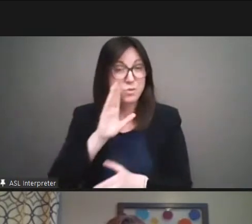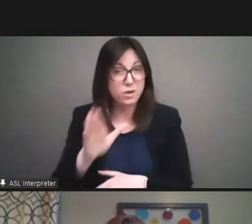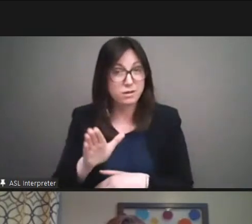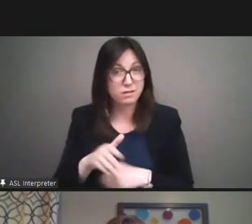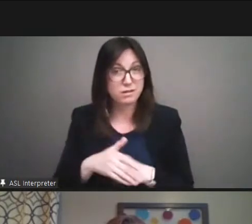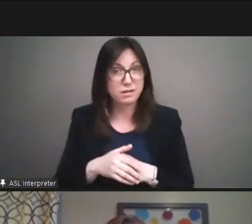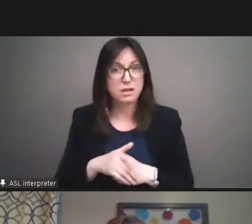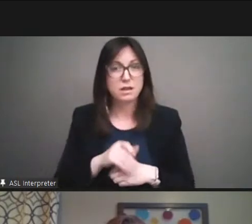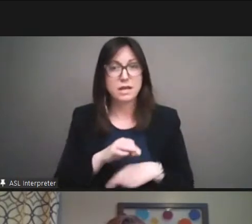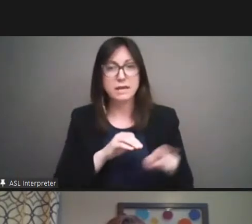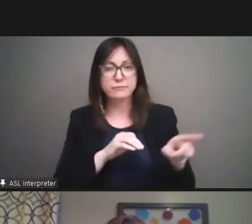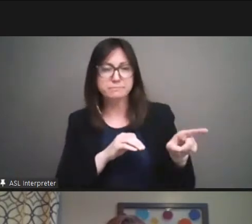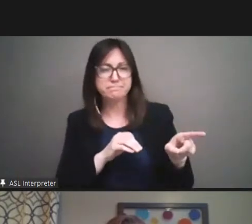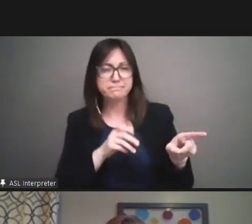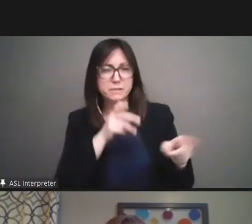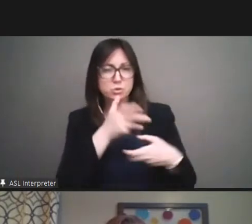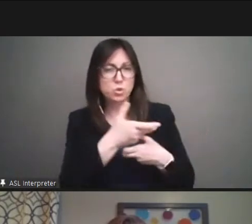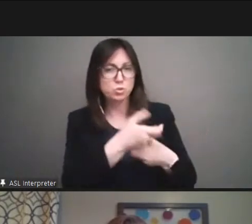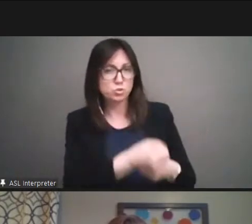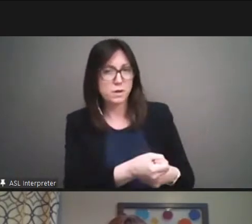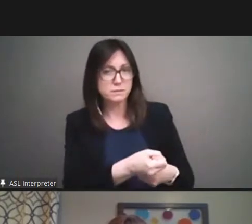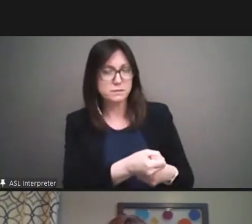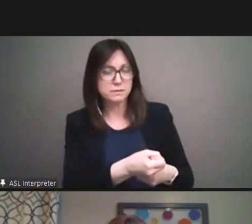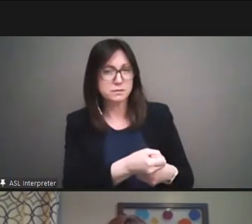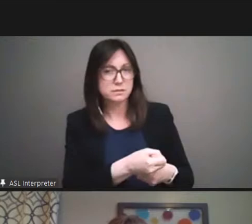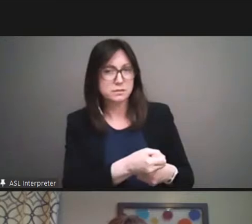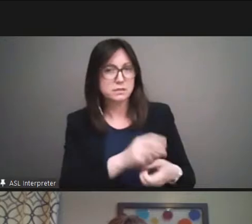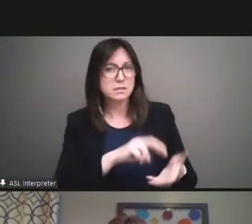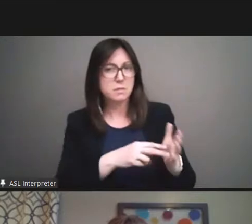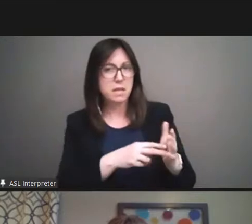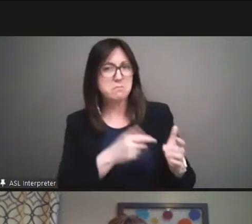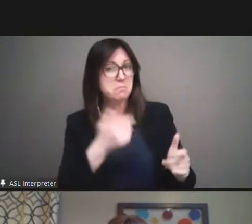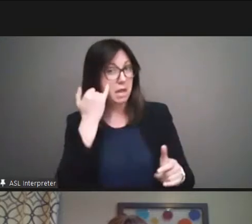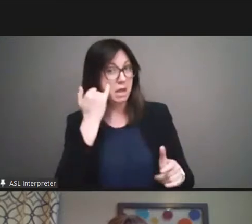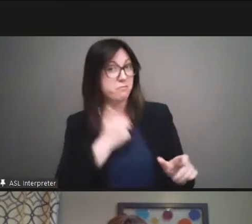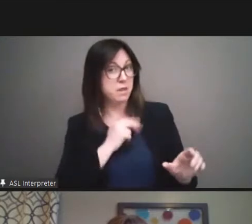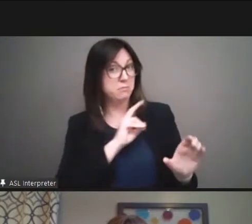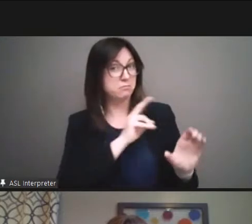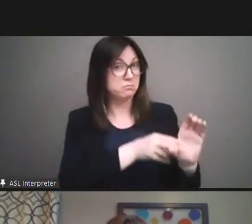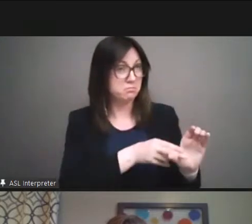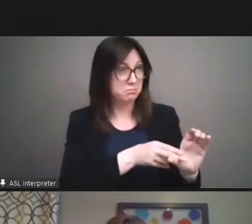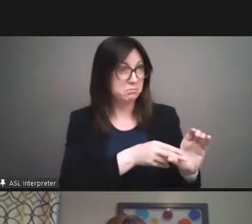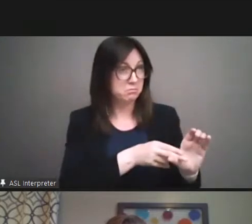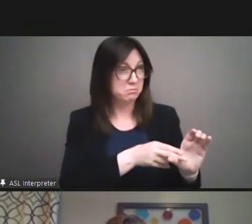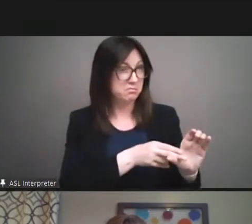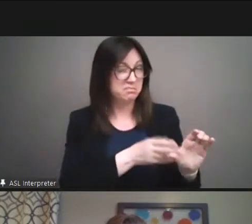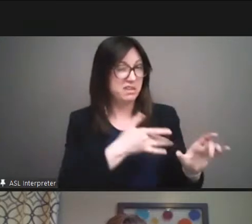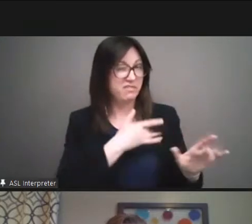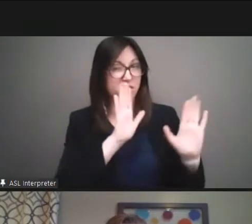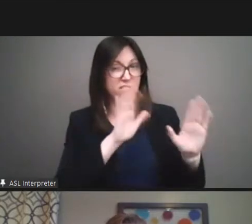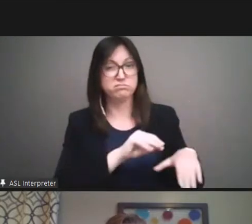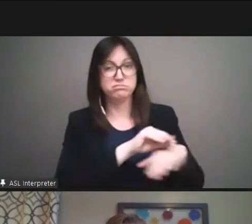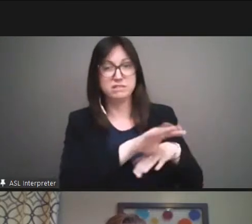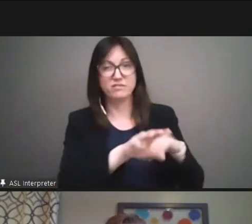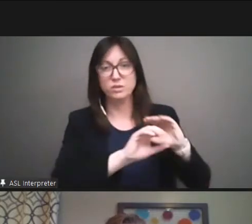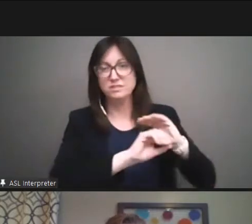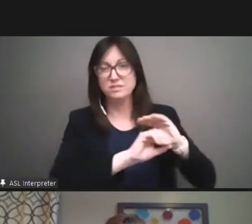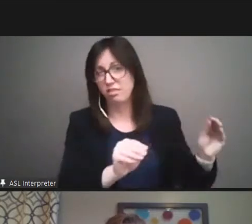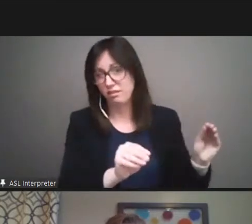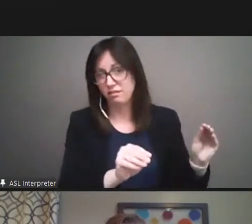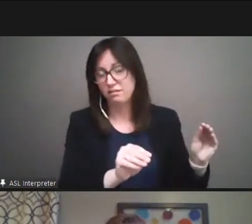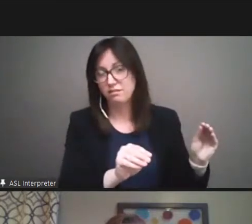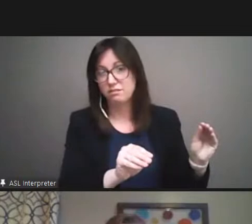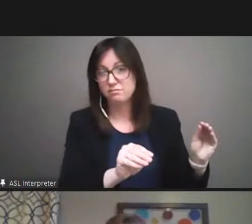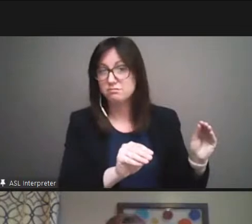lacking, then we trust our ability to make change less. And that can affect